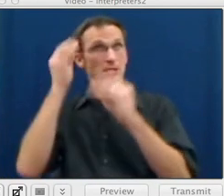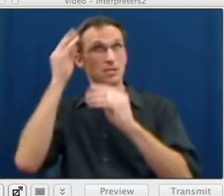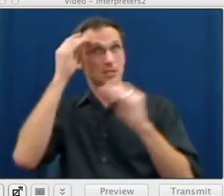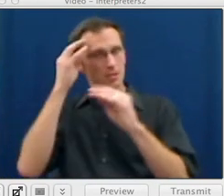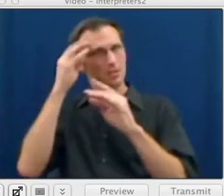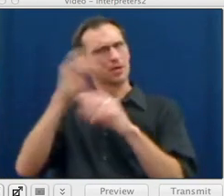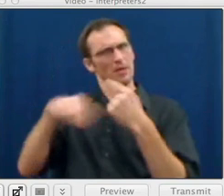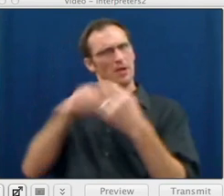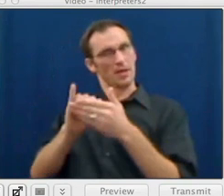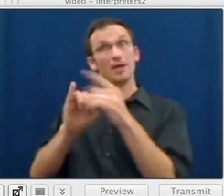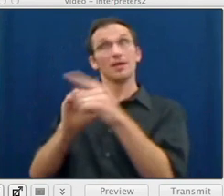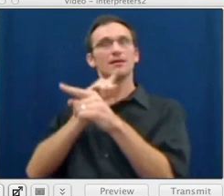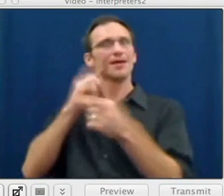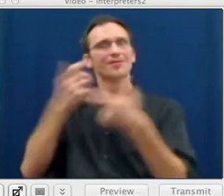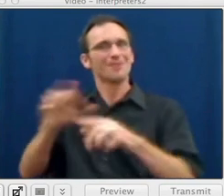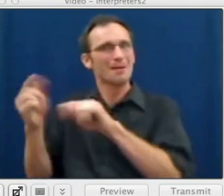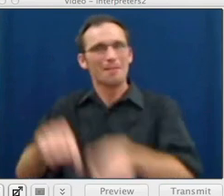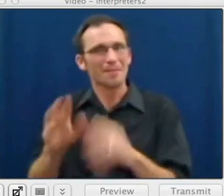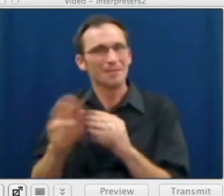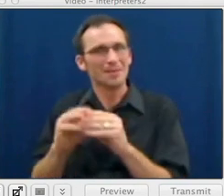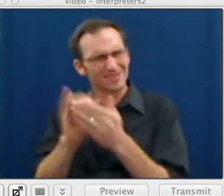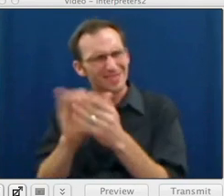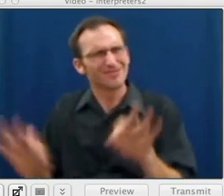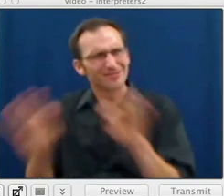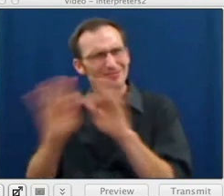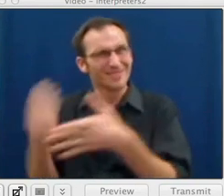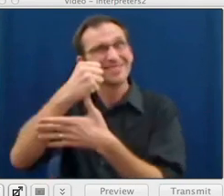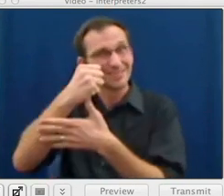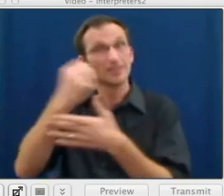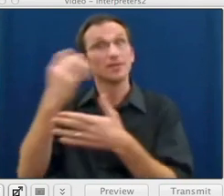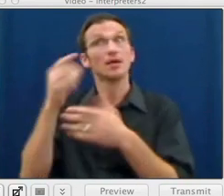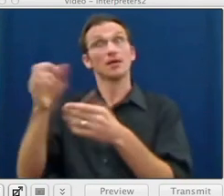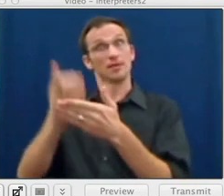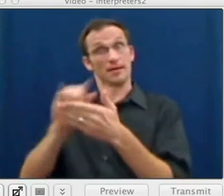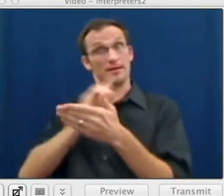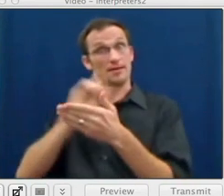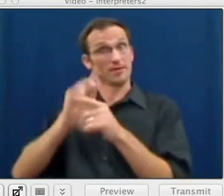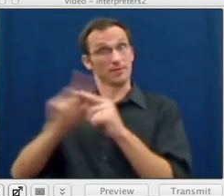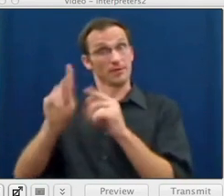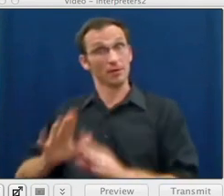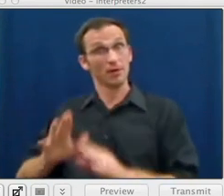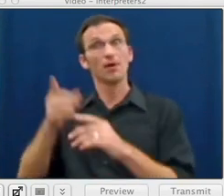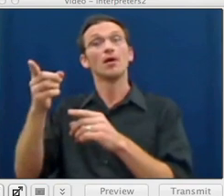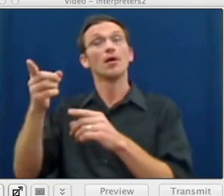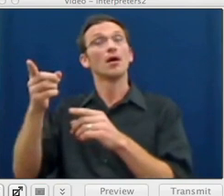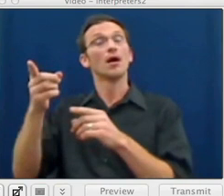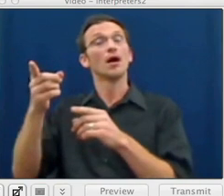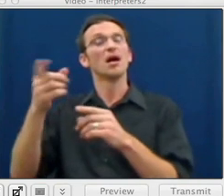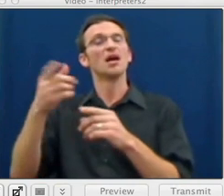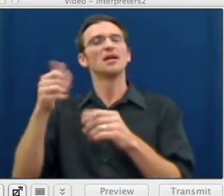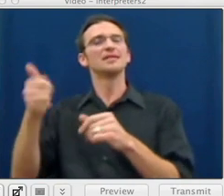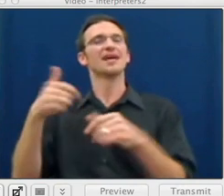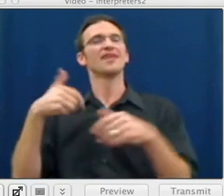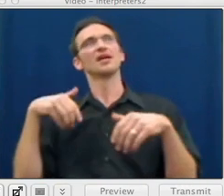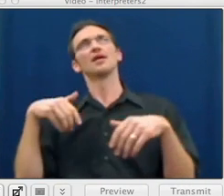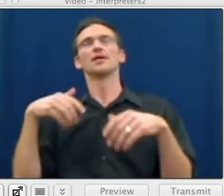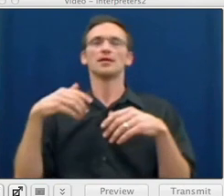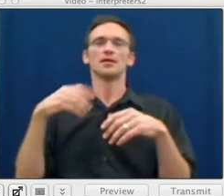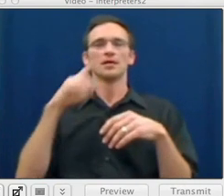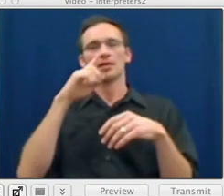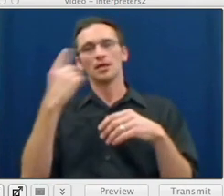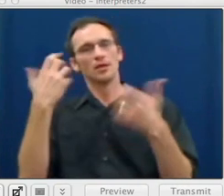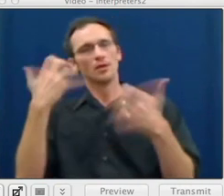itself. The fact that this deaf professional is disinclined or not wanting to be there, well,